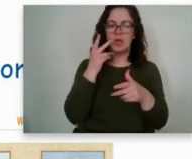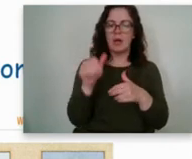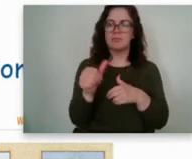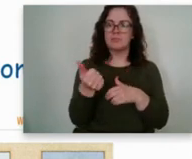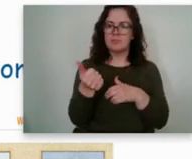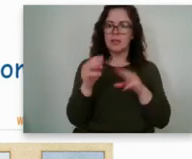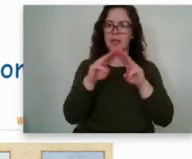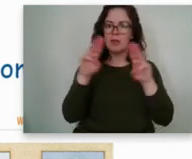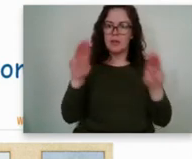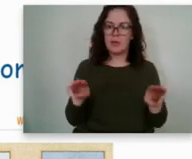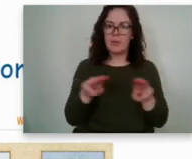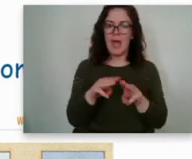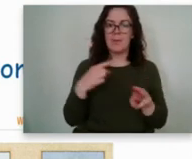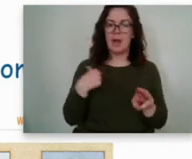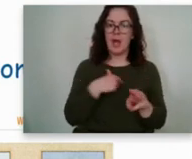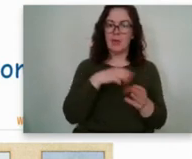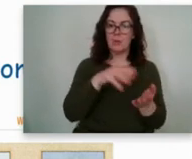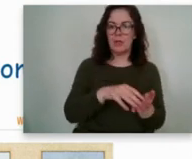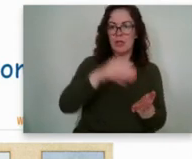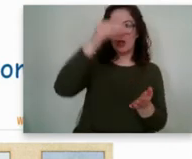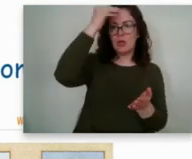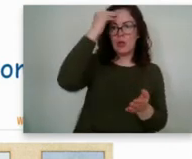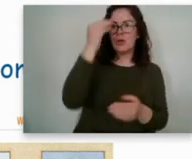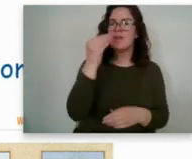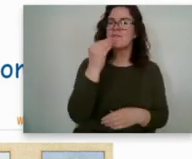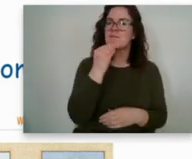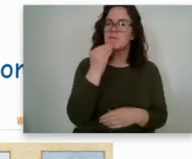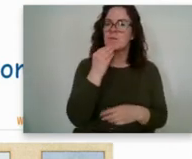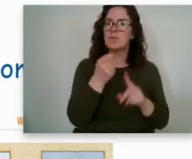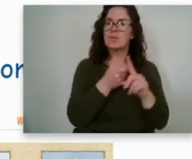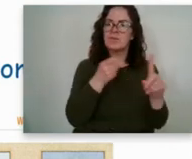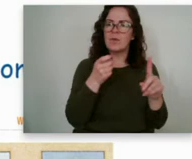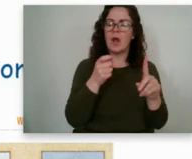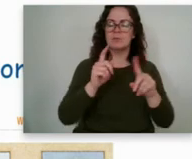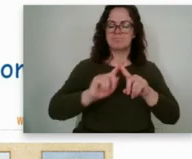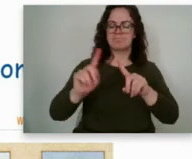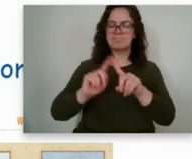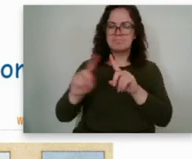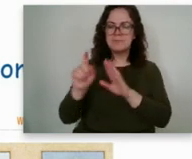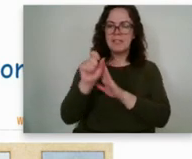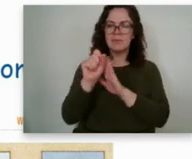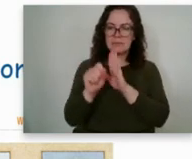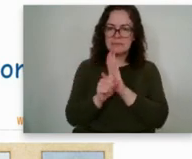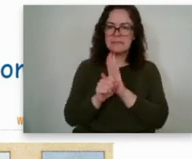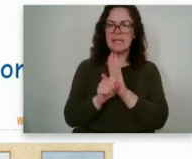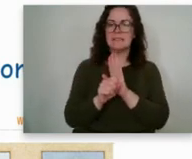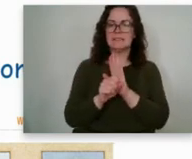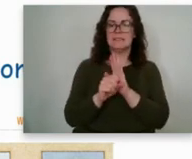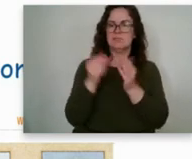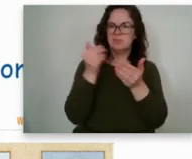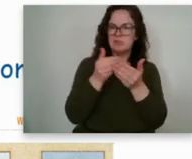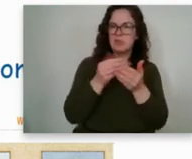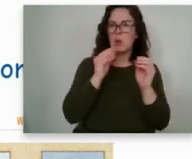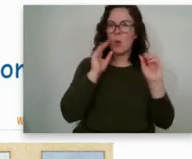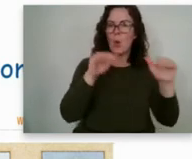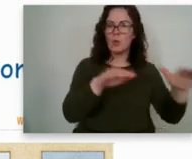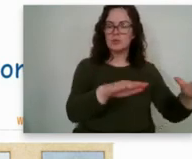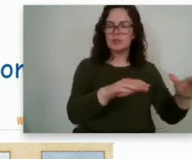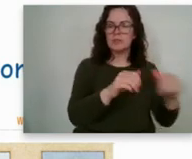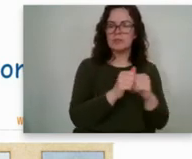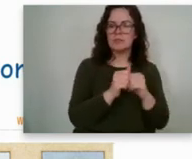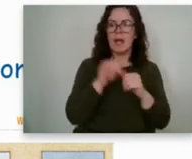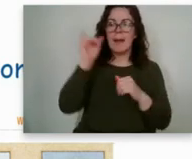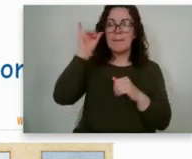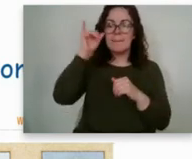from different places around the country. Like fish comes from oceans, so states that are near water produce seafood. Beef